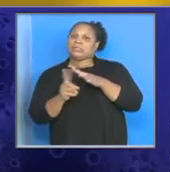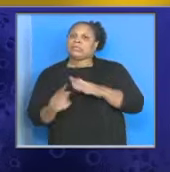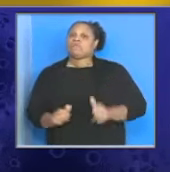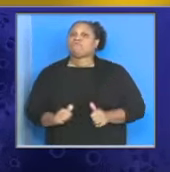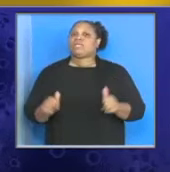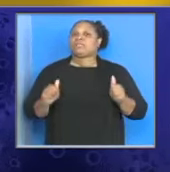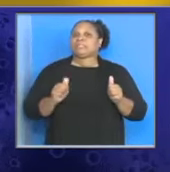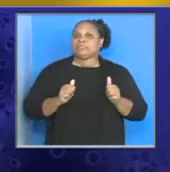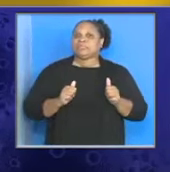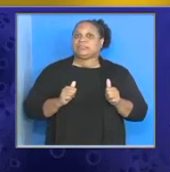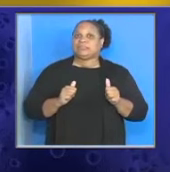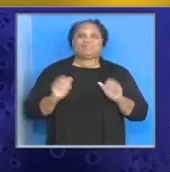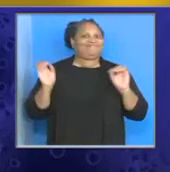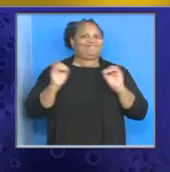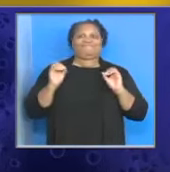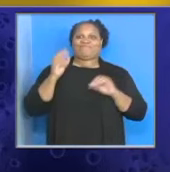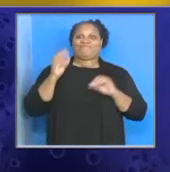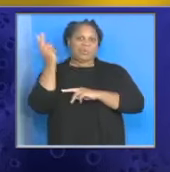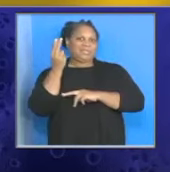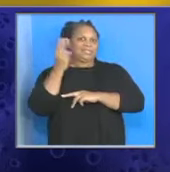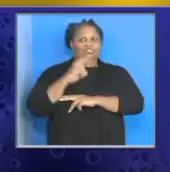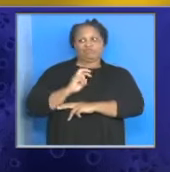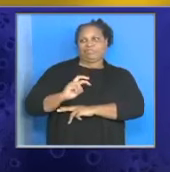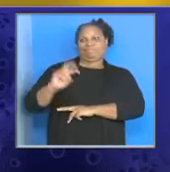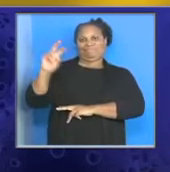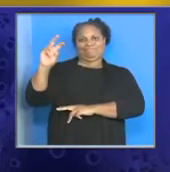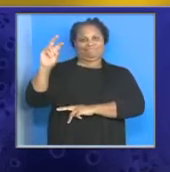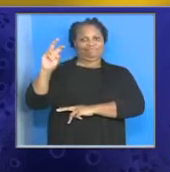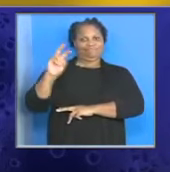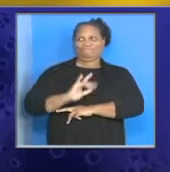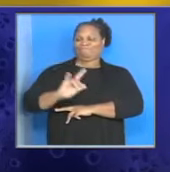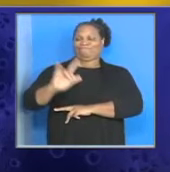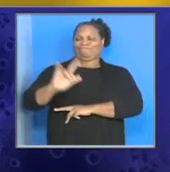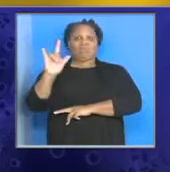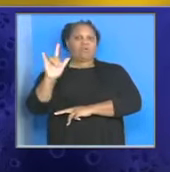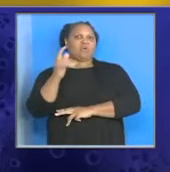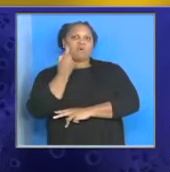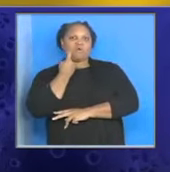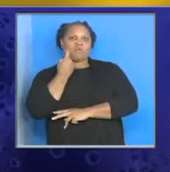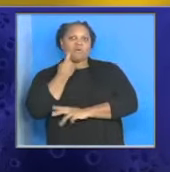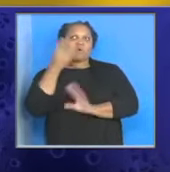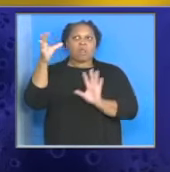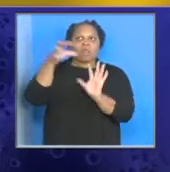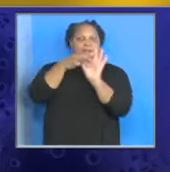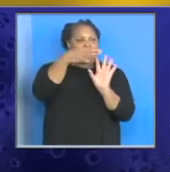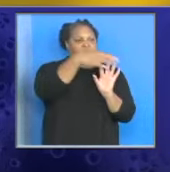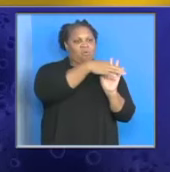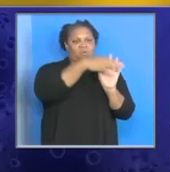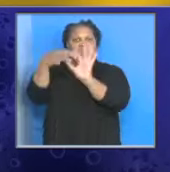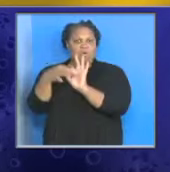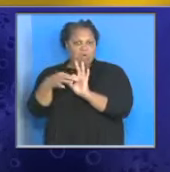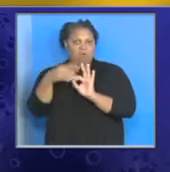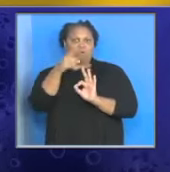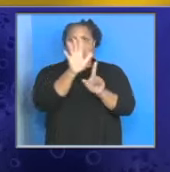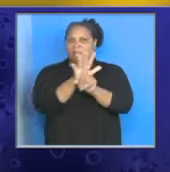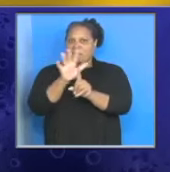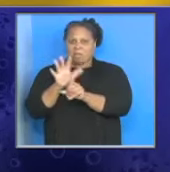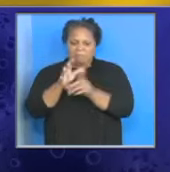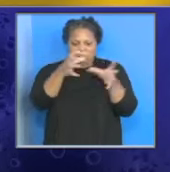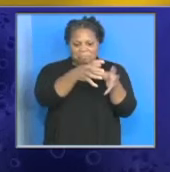who had no history of travel or any currently identified links to any other known cases or